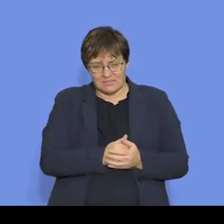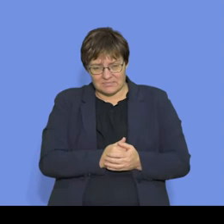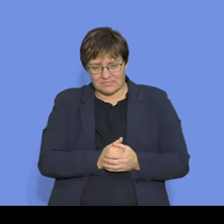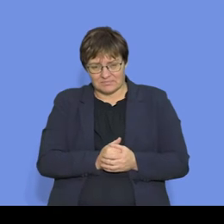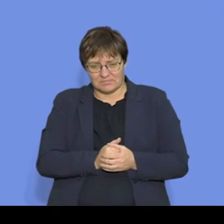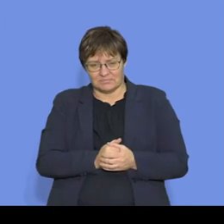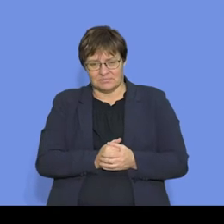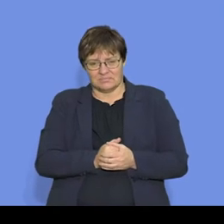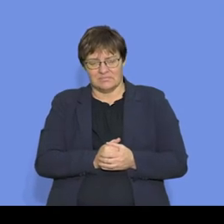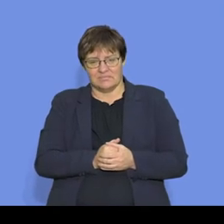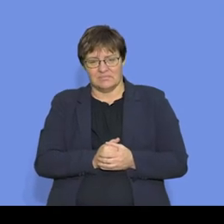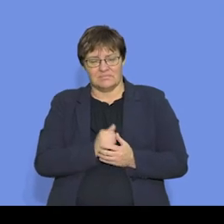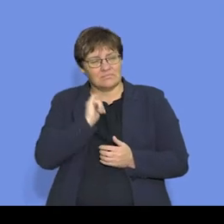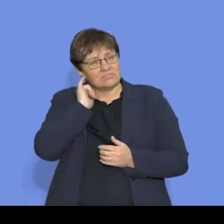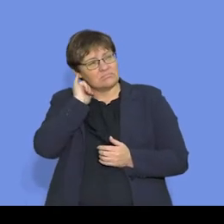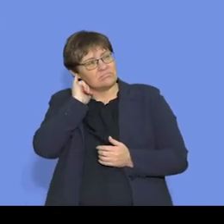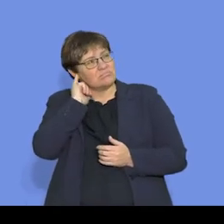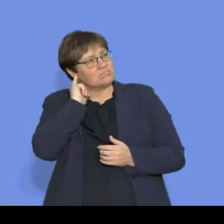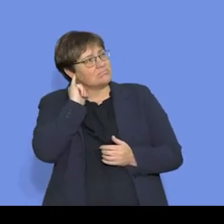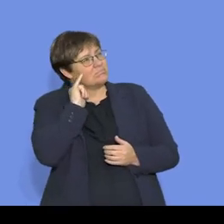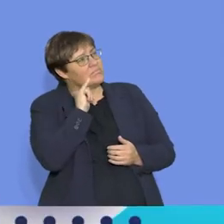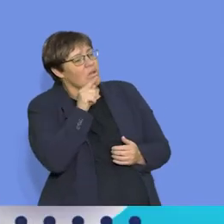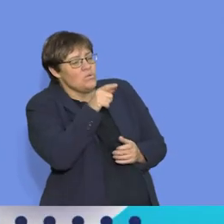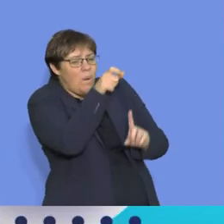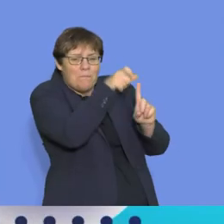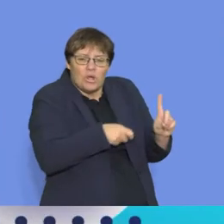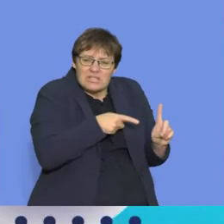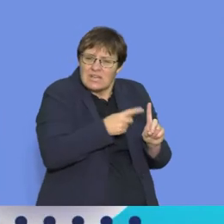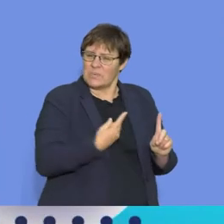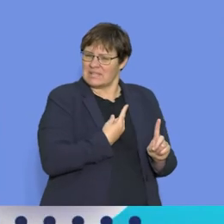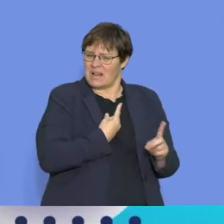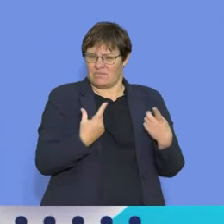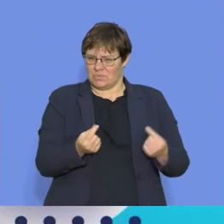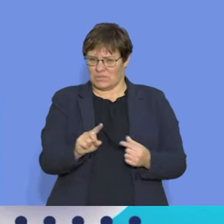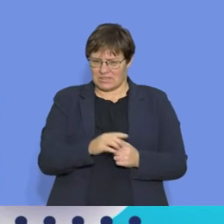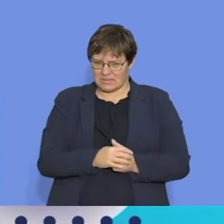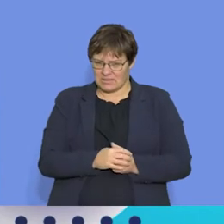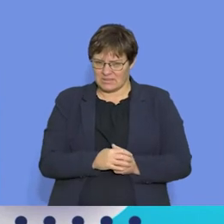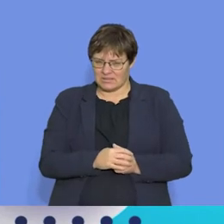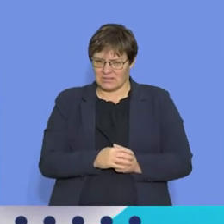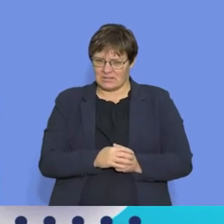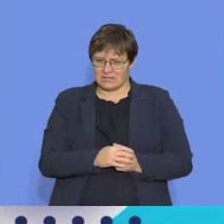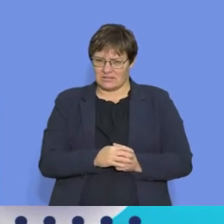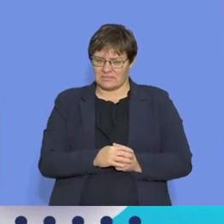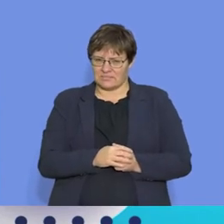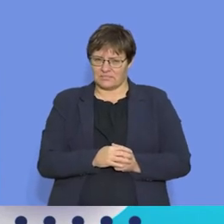digestive system and they die. So what you as a person do,